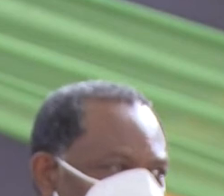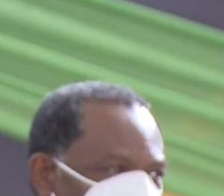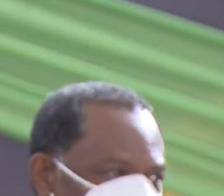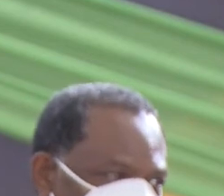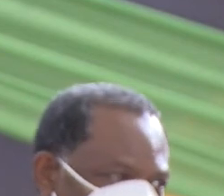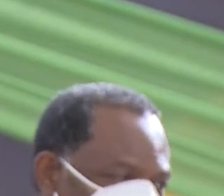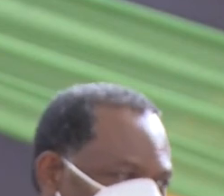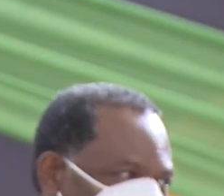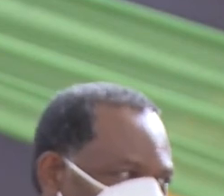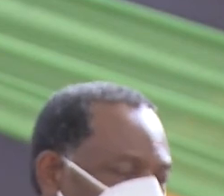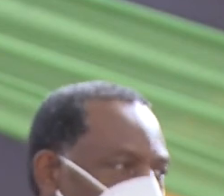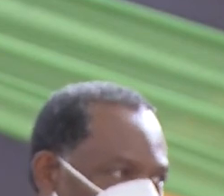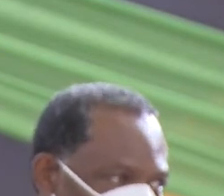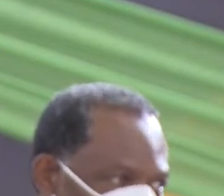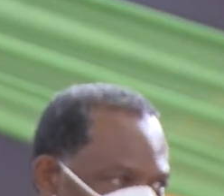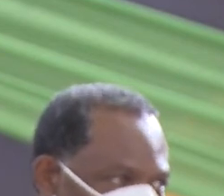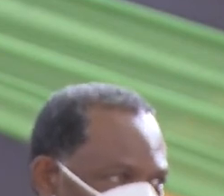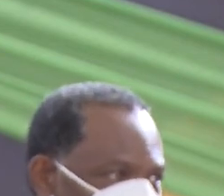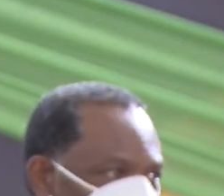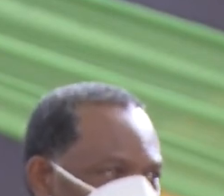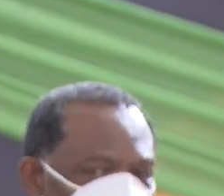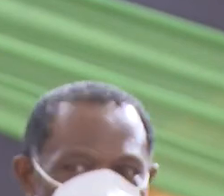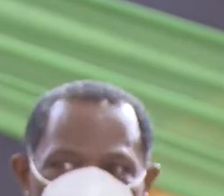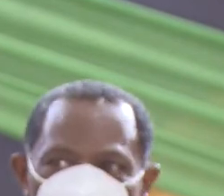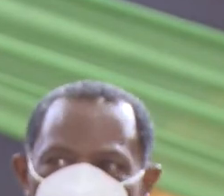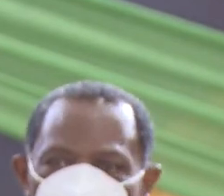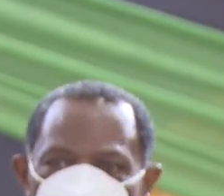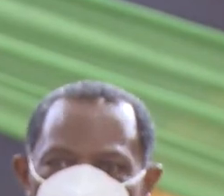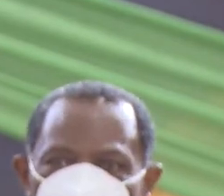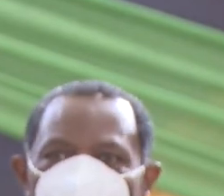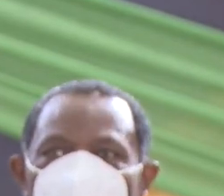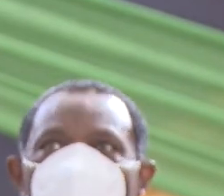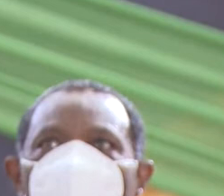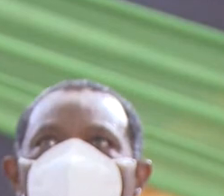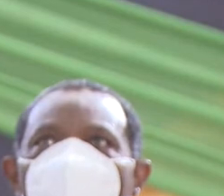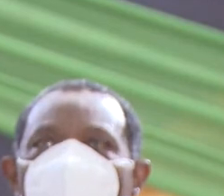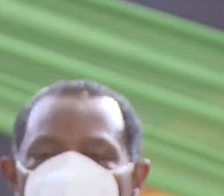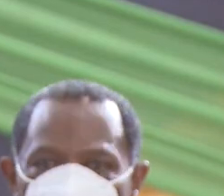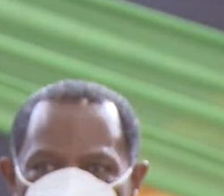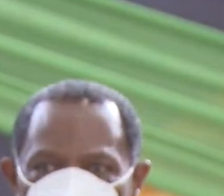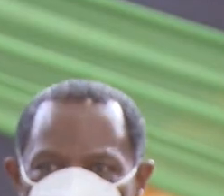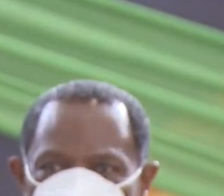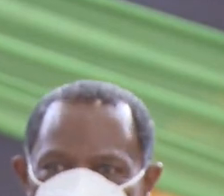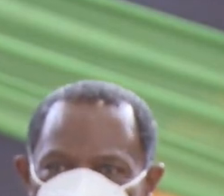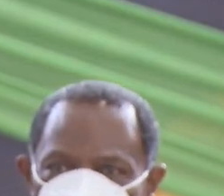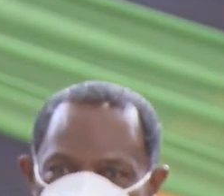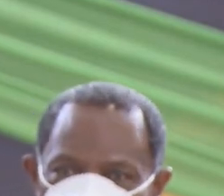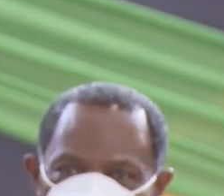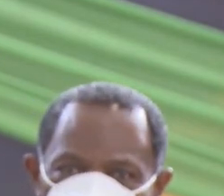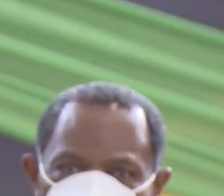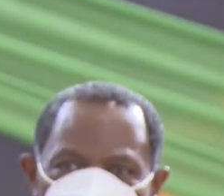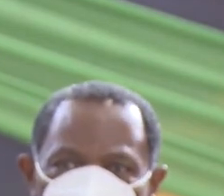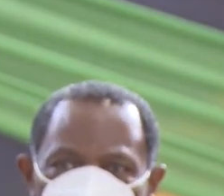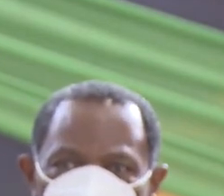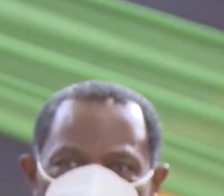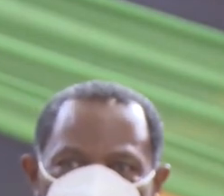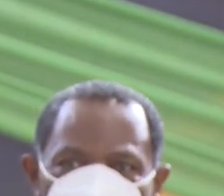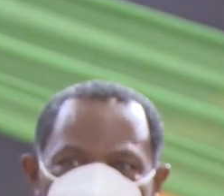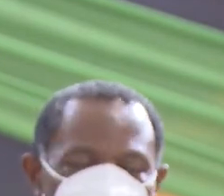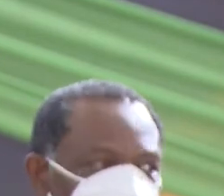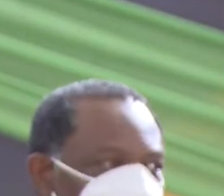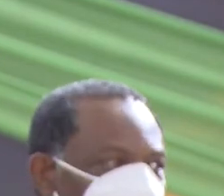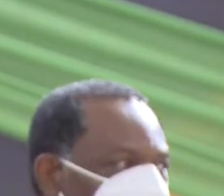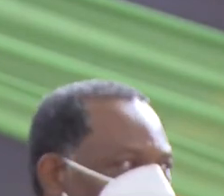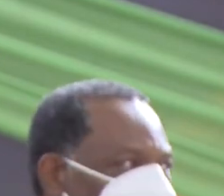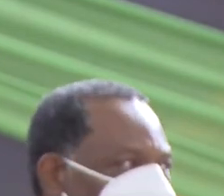My brothers and sisters, friends all, this is the